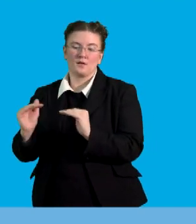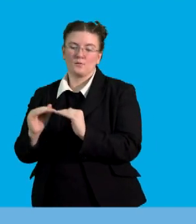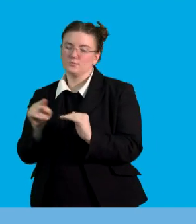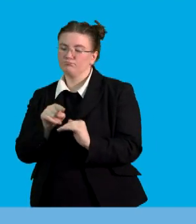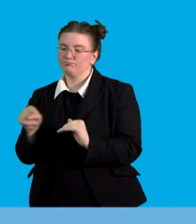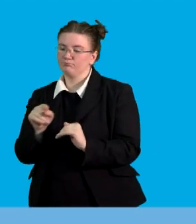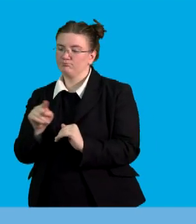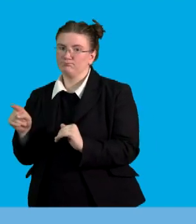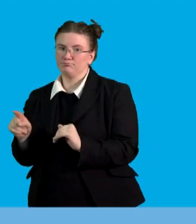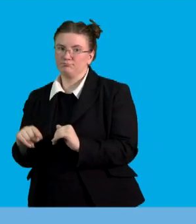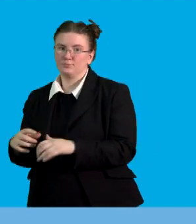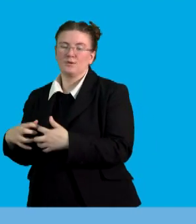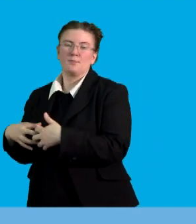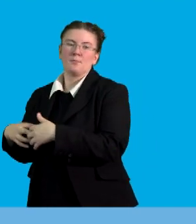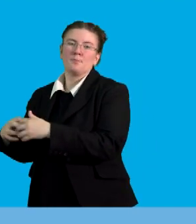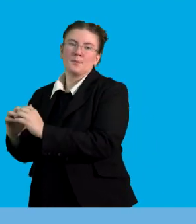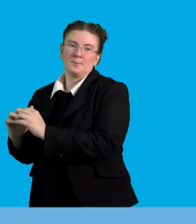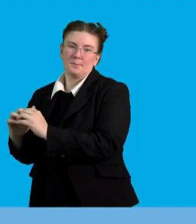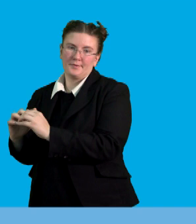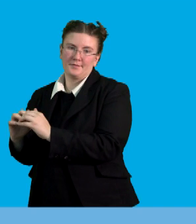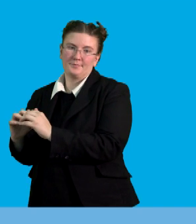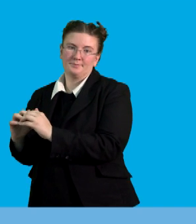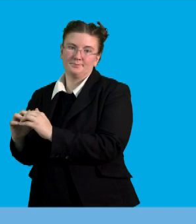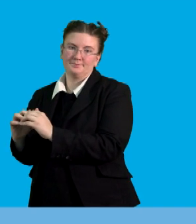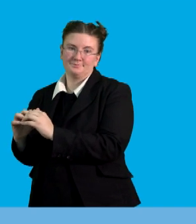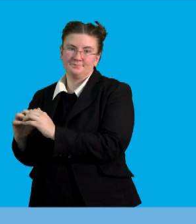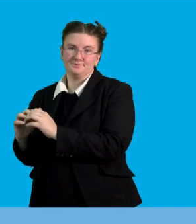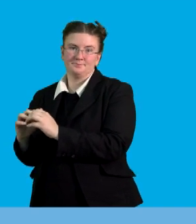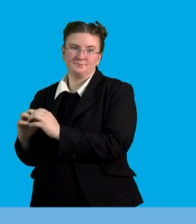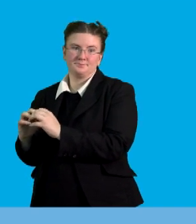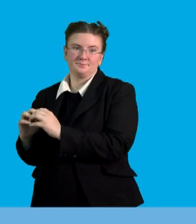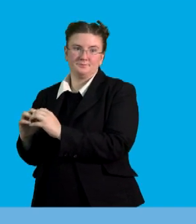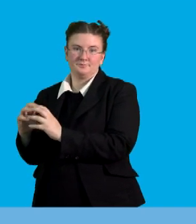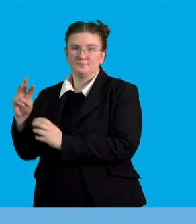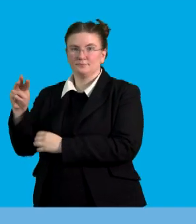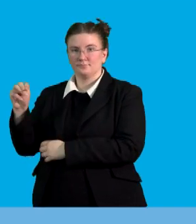they are going to react together to form the product being